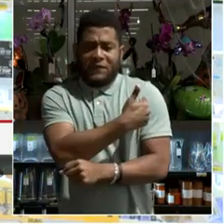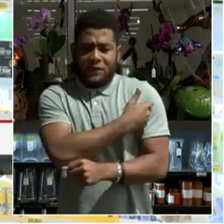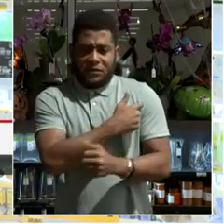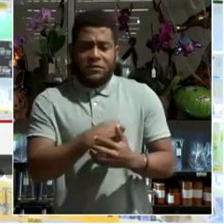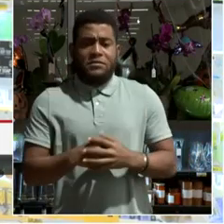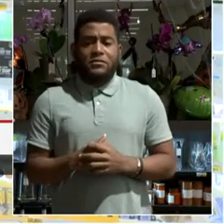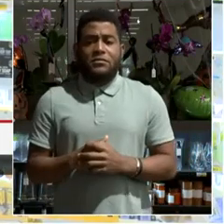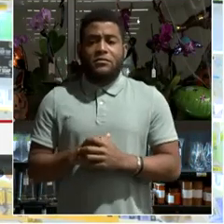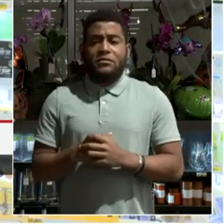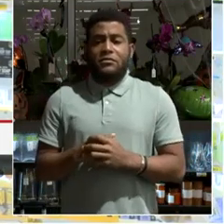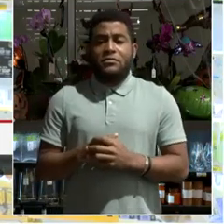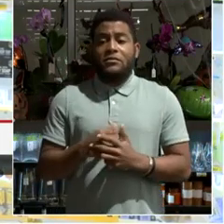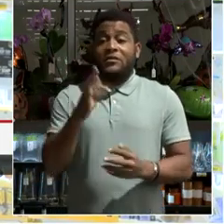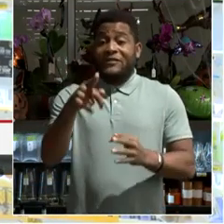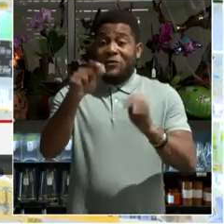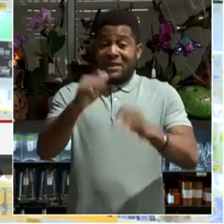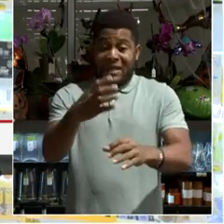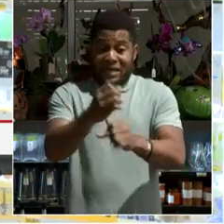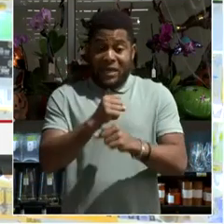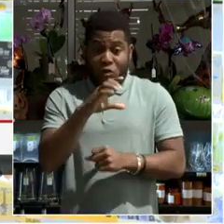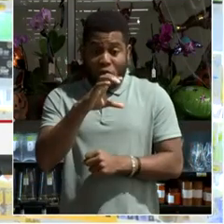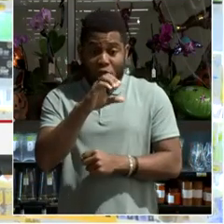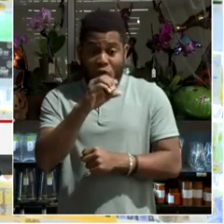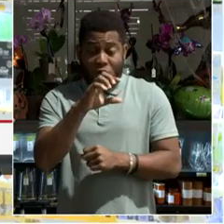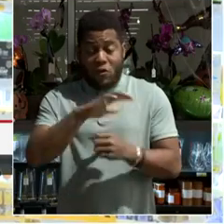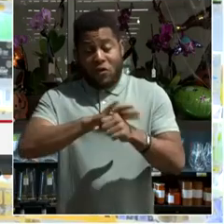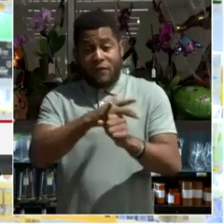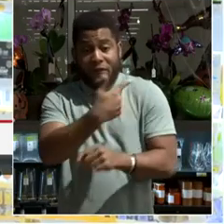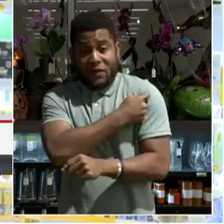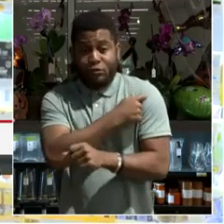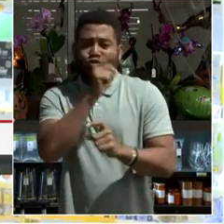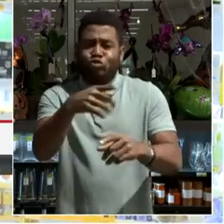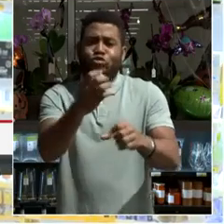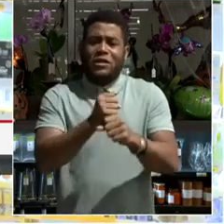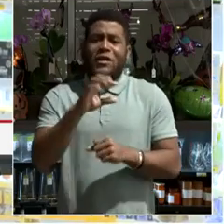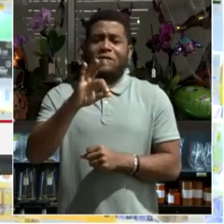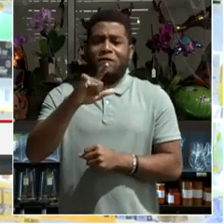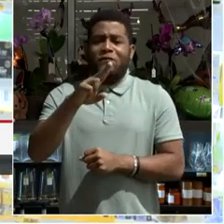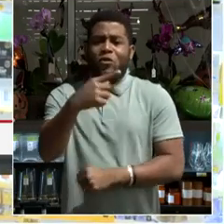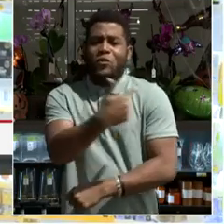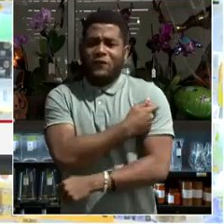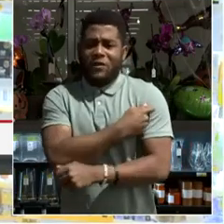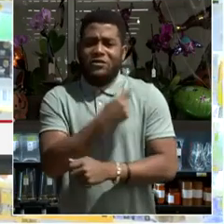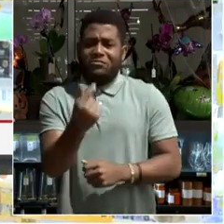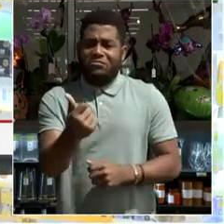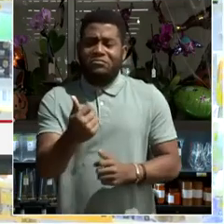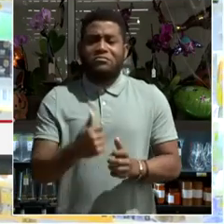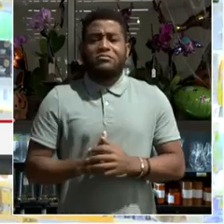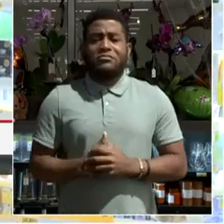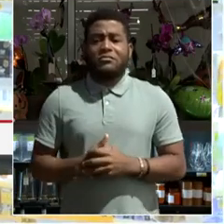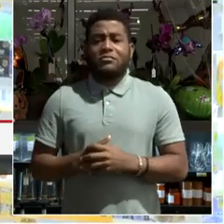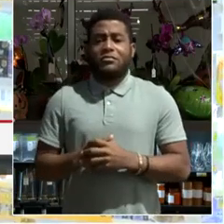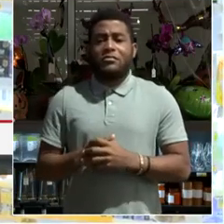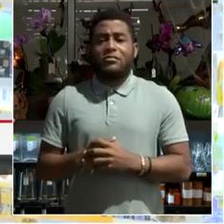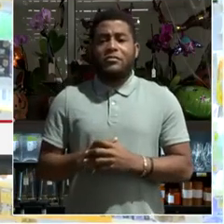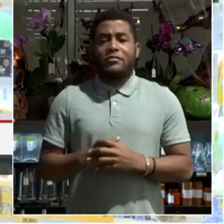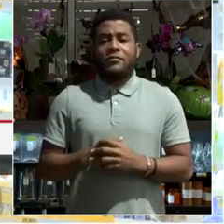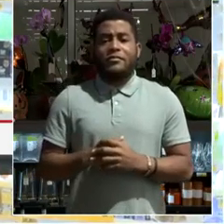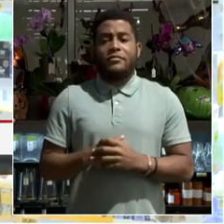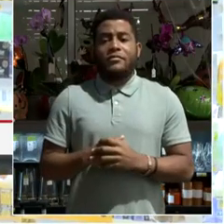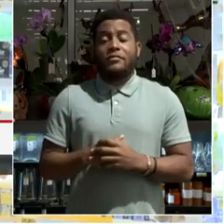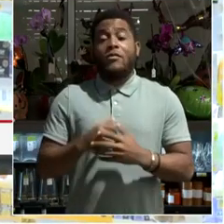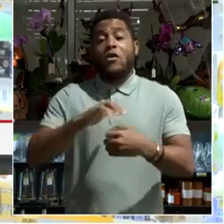flu shots. We also want people to know that you can get the COVID-19 vaccine and the